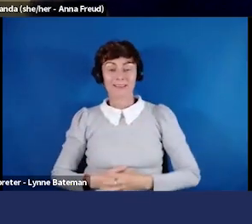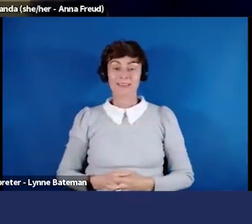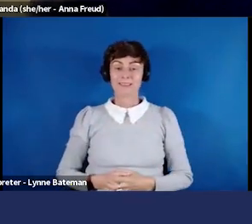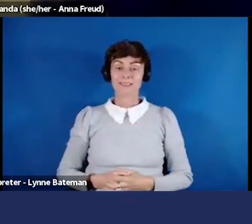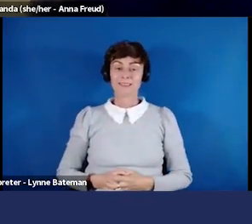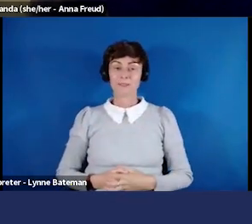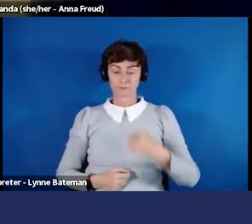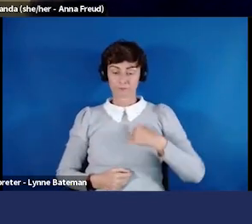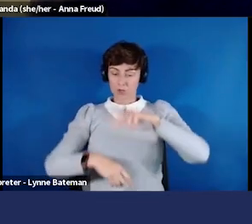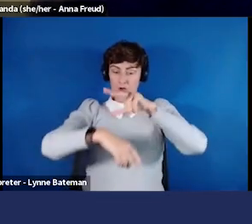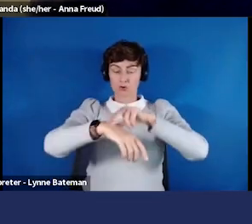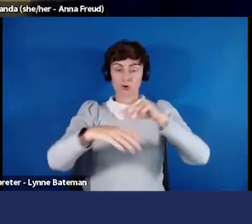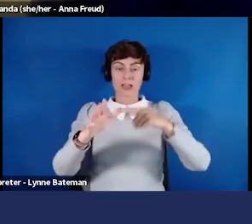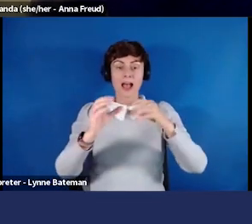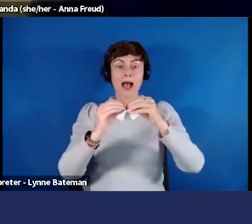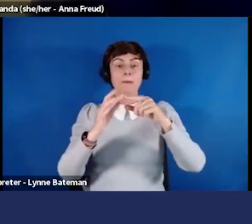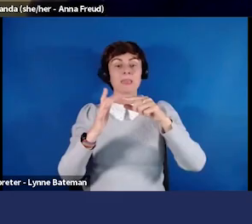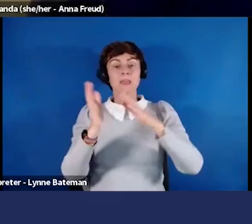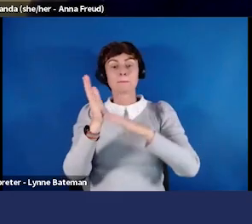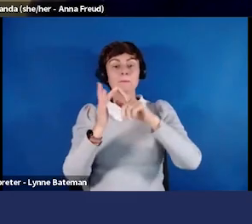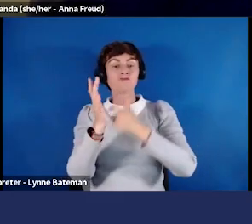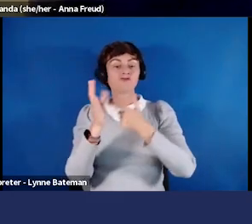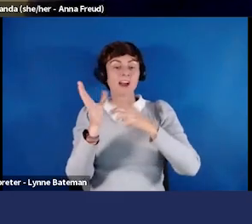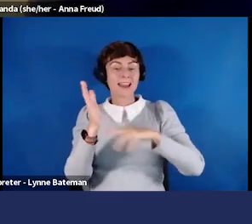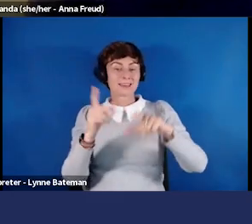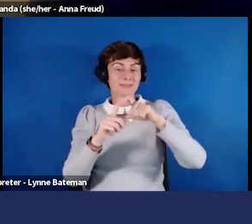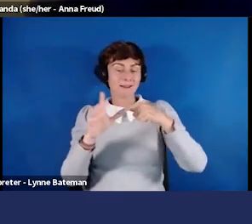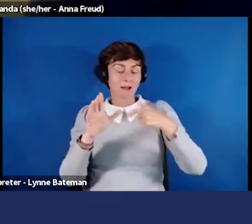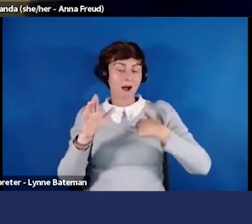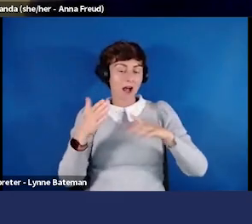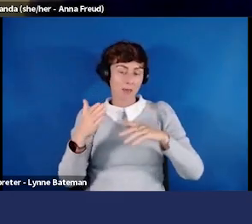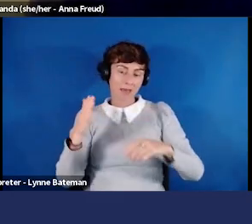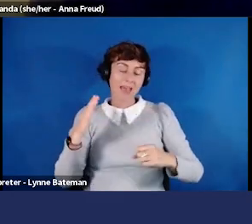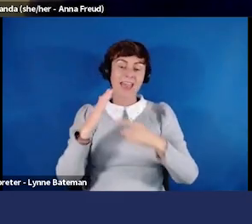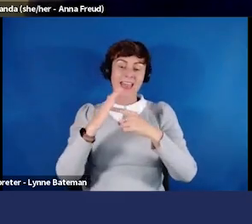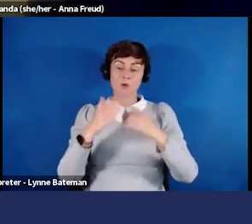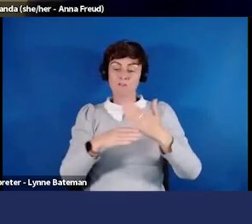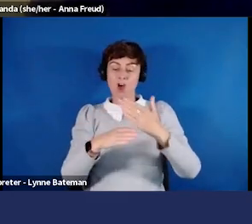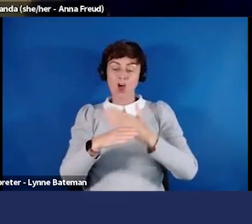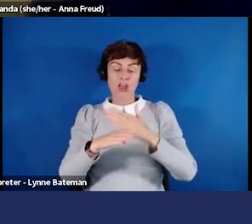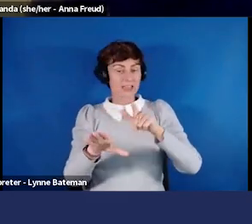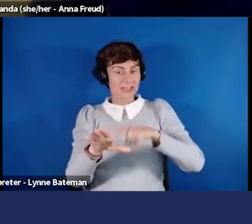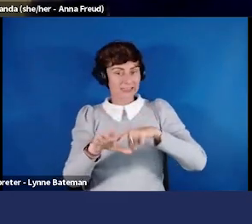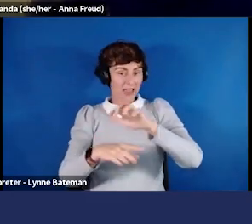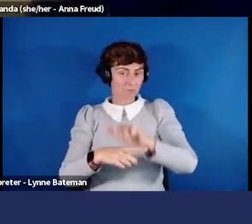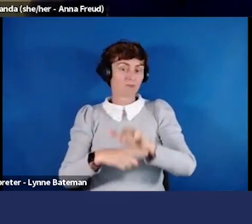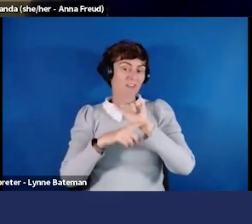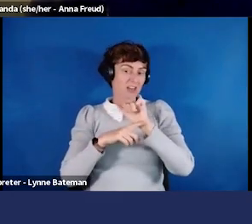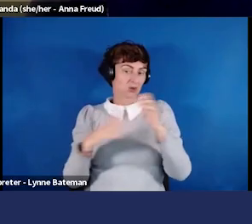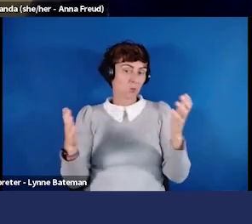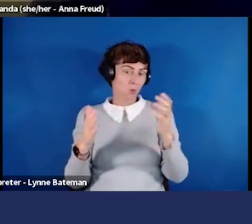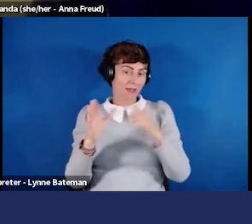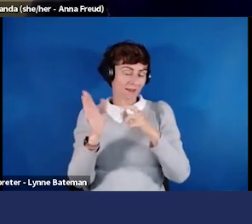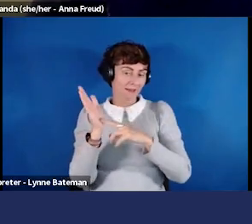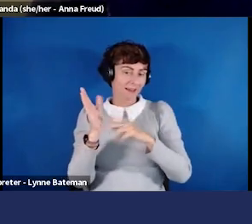I am Dr. Abby Miranda, the Head of Early Years and Prevention at Anna Freud. It's a pleasure to have you all